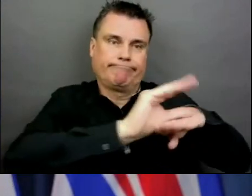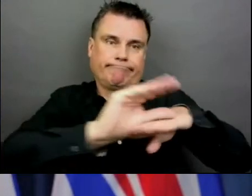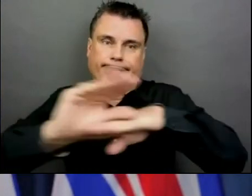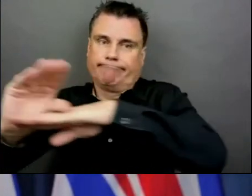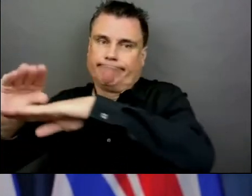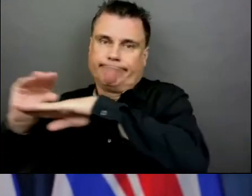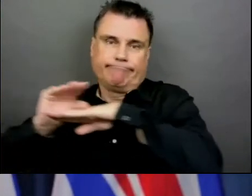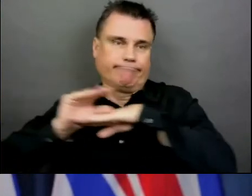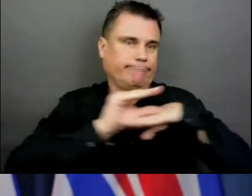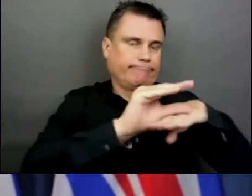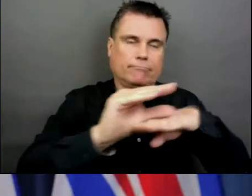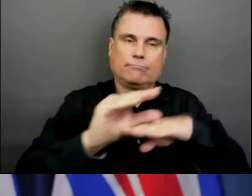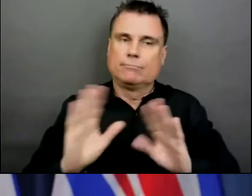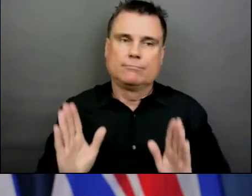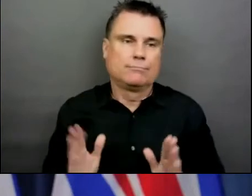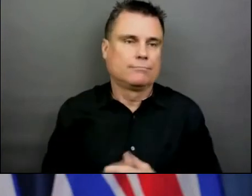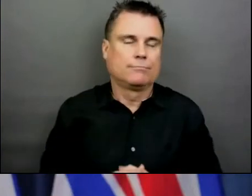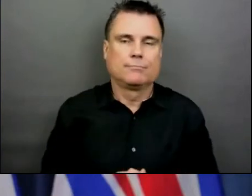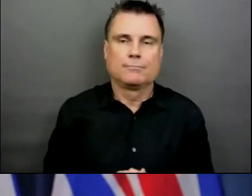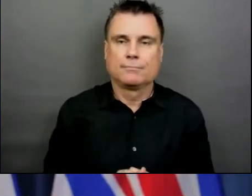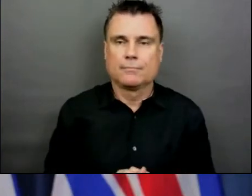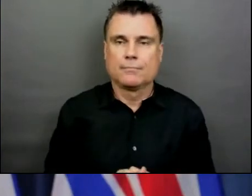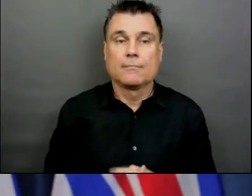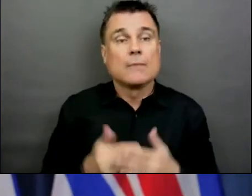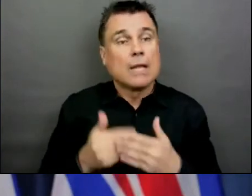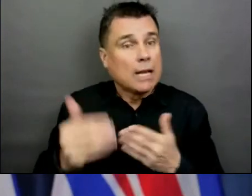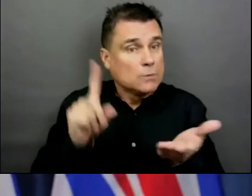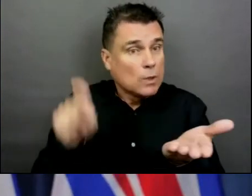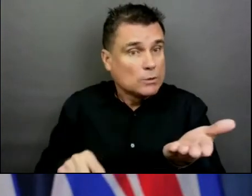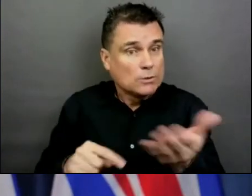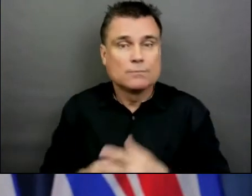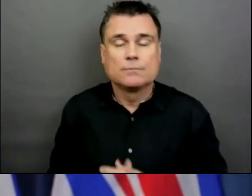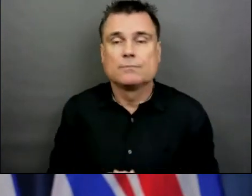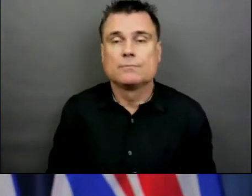Next question is from Yvette Brand, CBC.